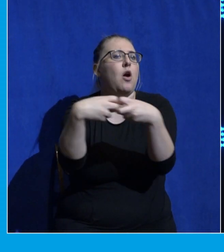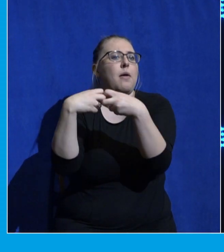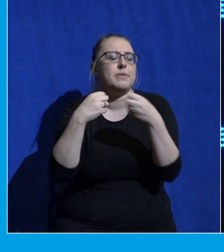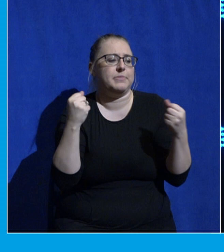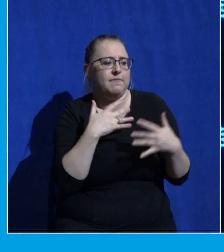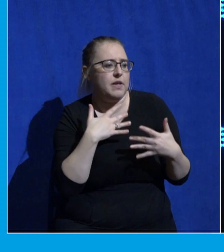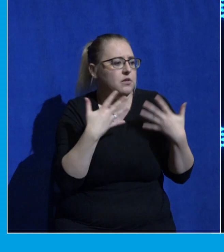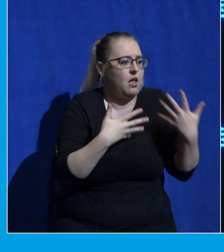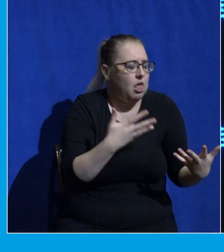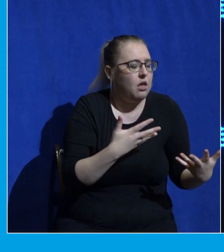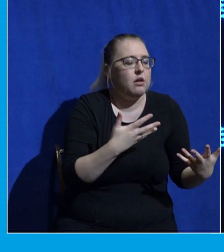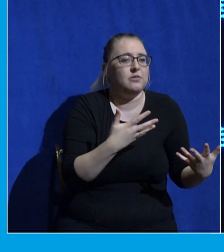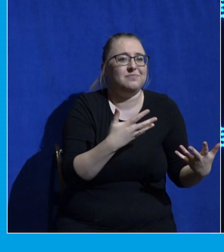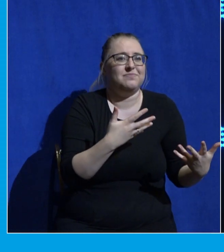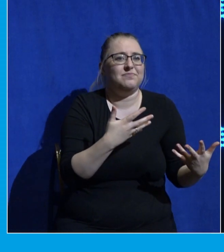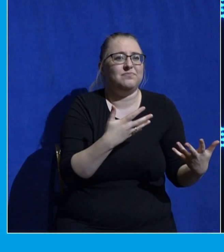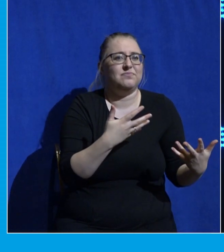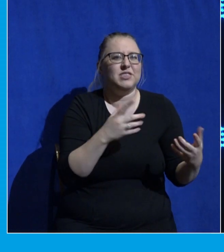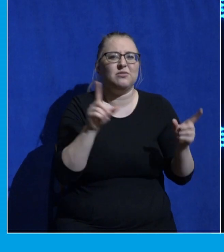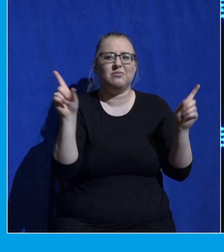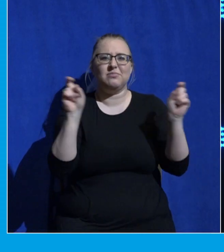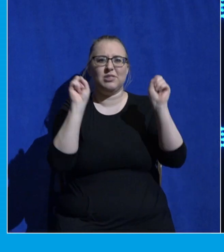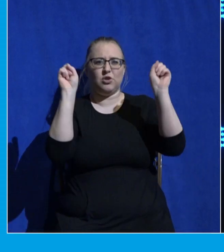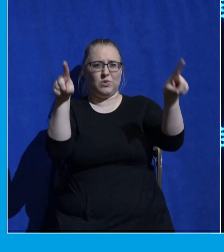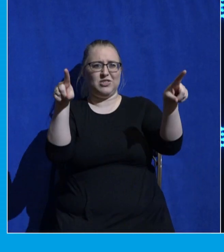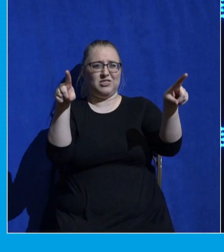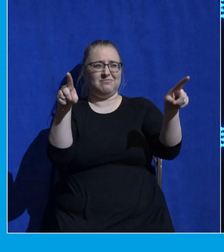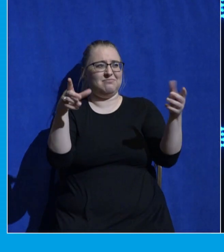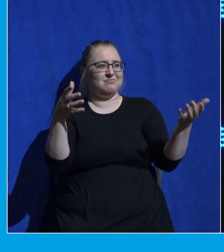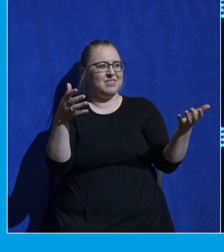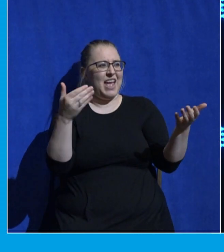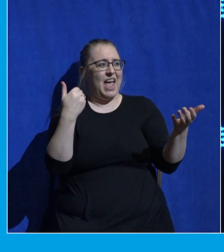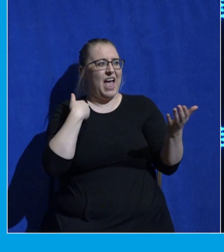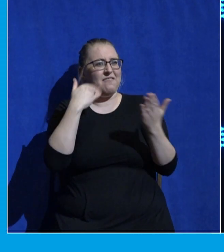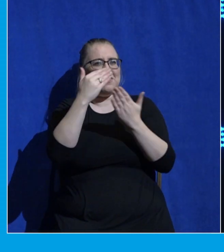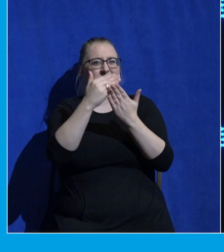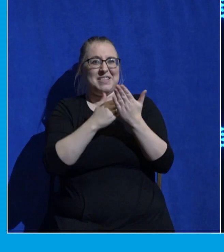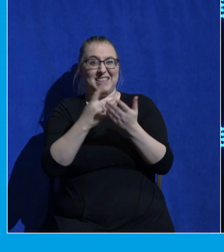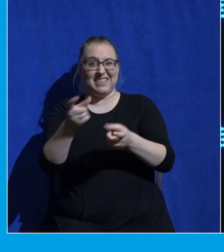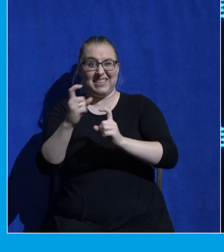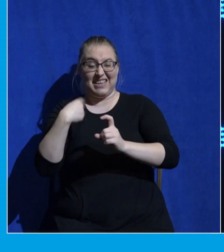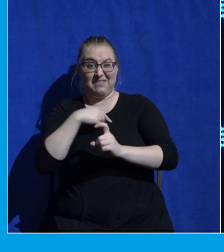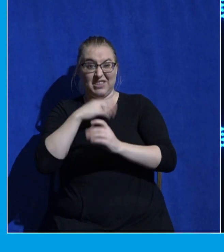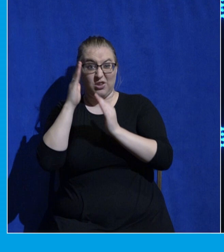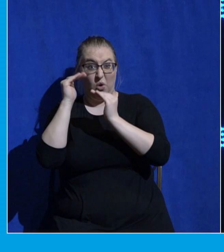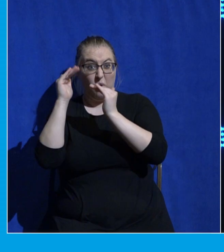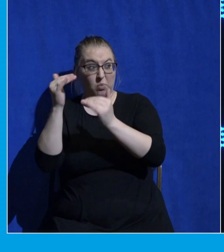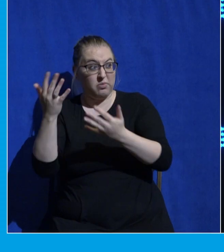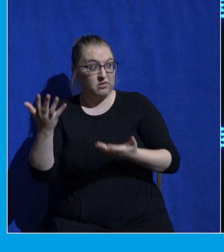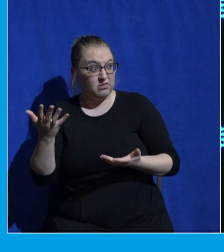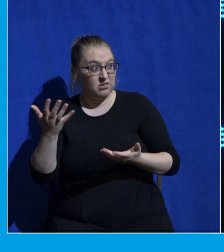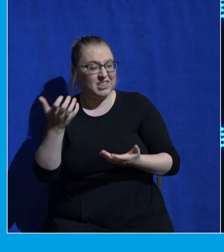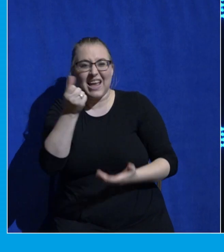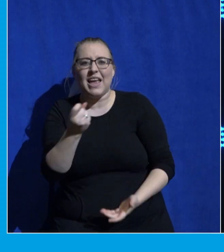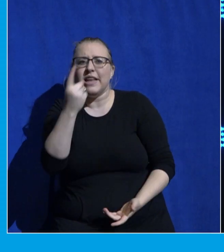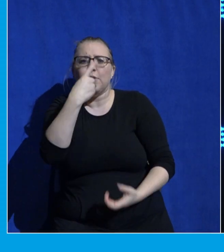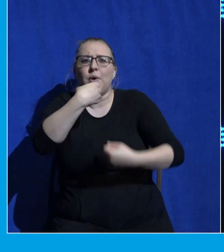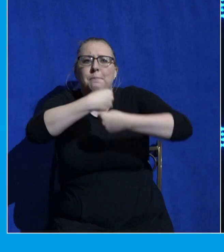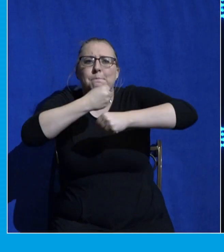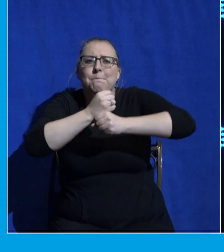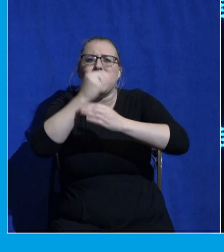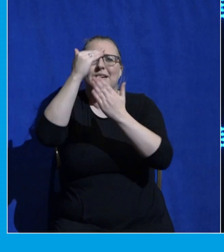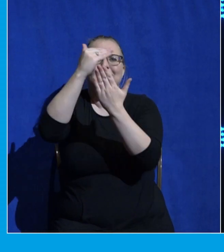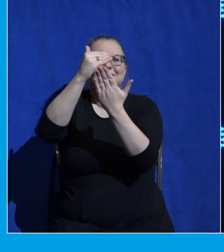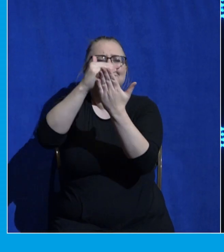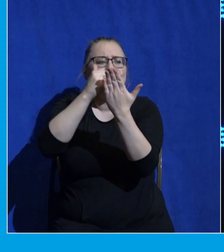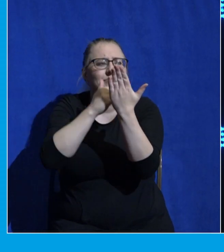Here's my question today. Is there a playlist out there that will give us hope? Has anyone ever curated a playlist that can take our